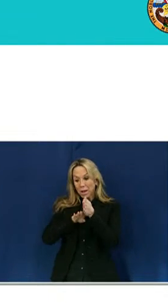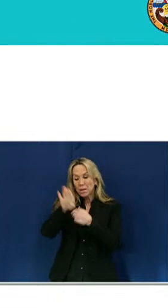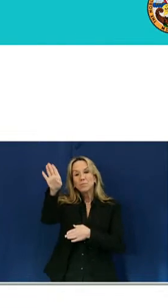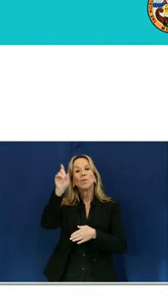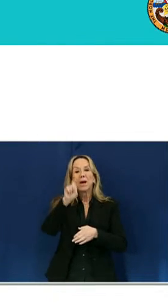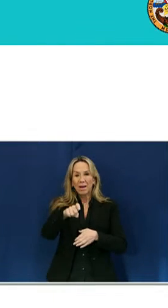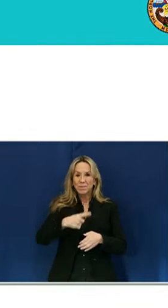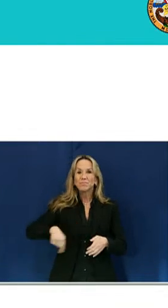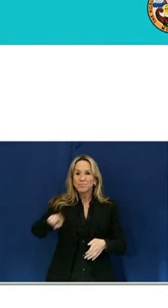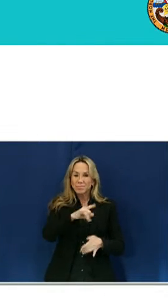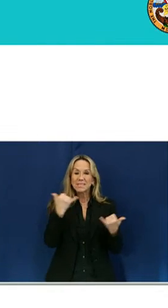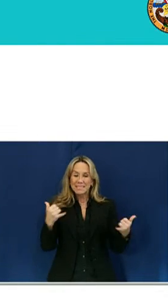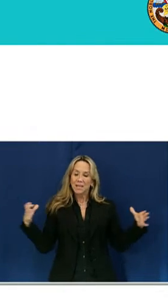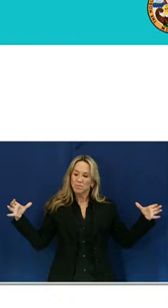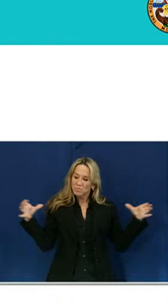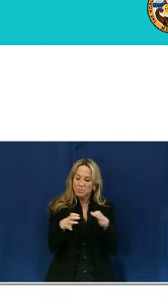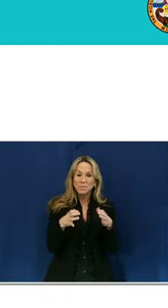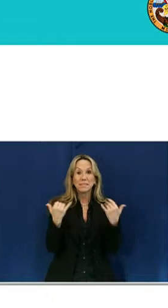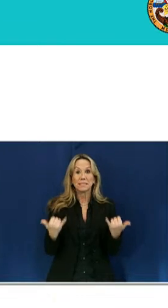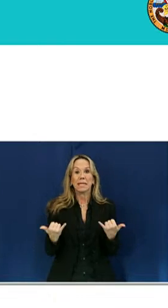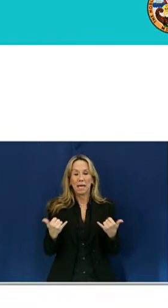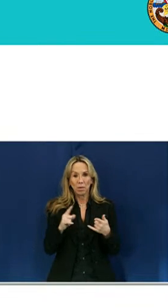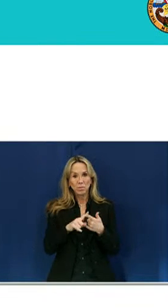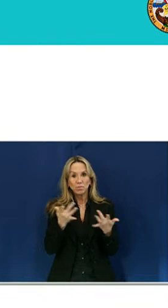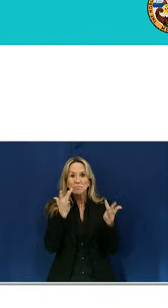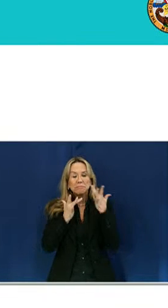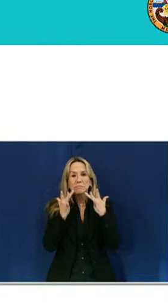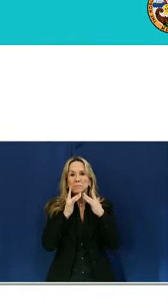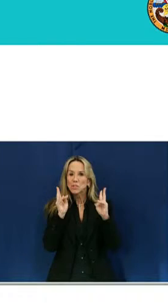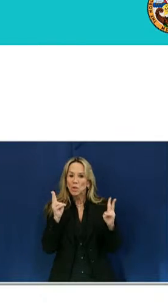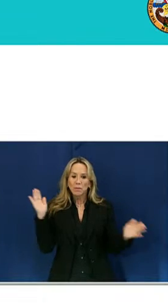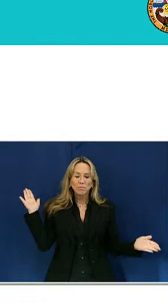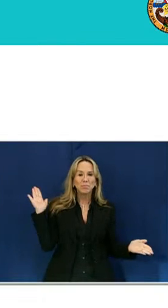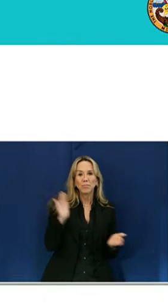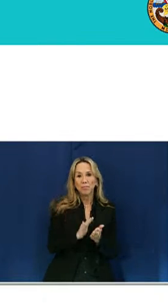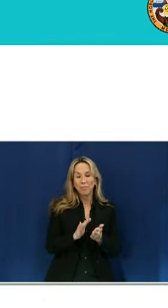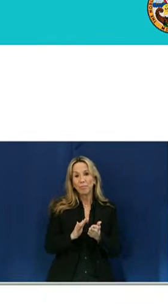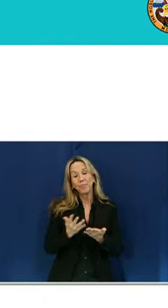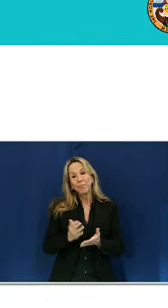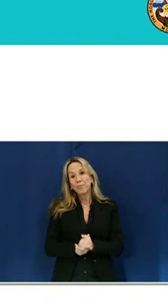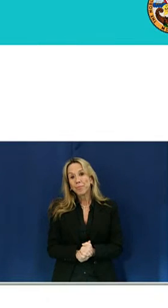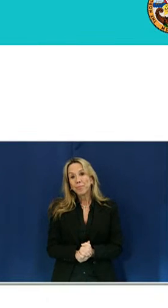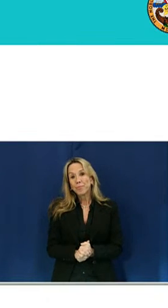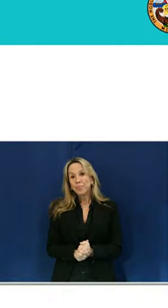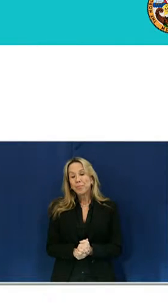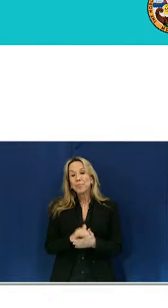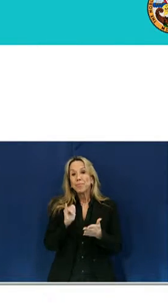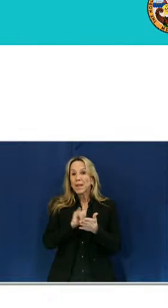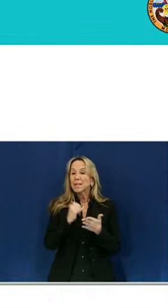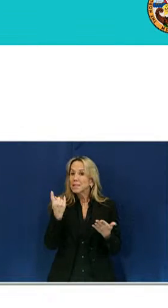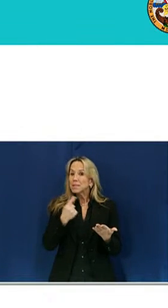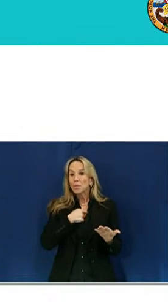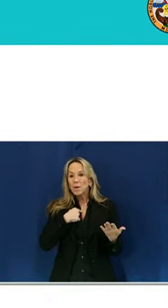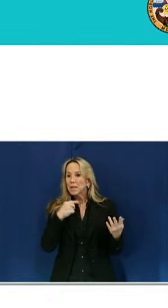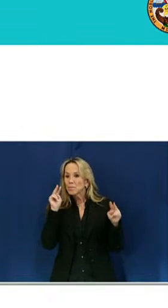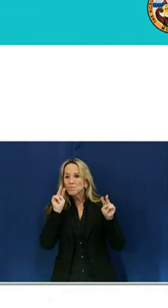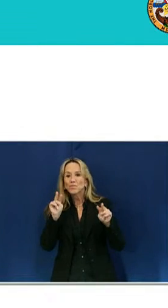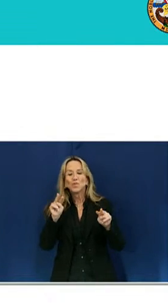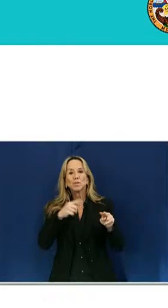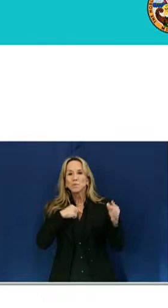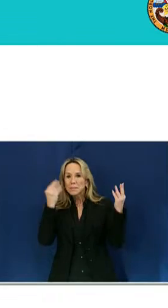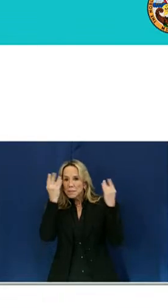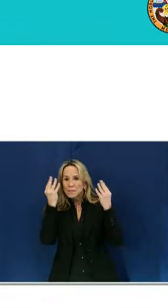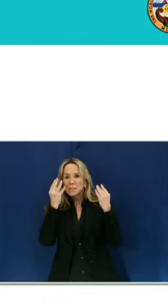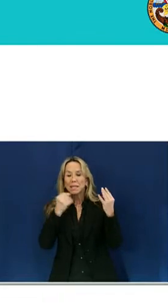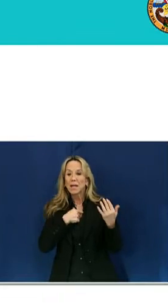together and come together now in order to make significant progress here. And this is certainly something we think about, we monitor,